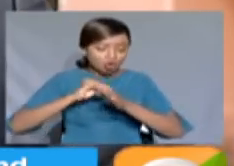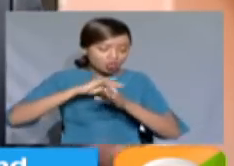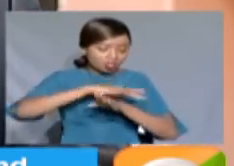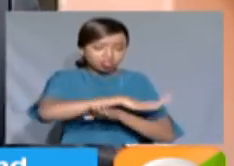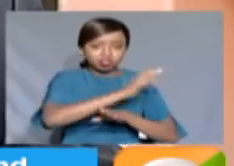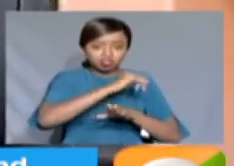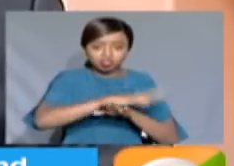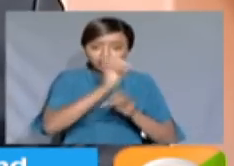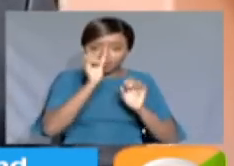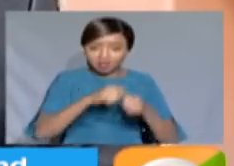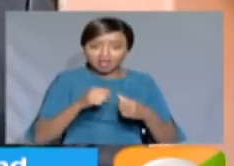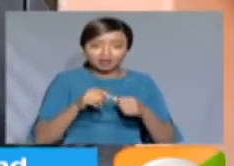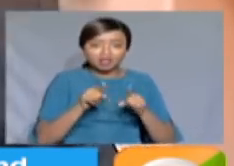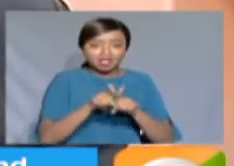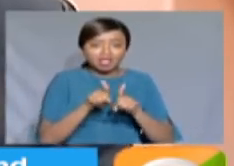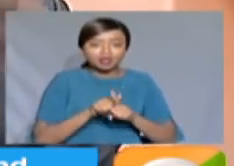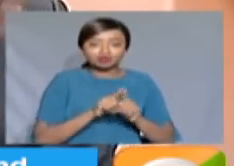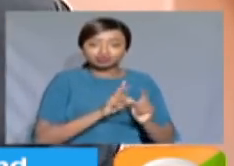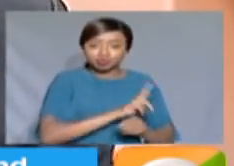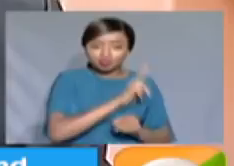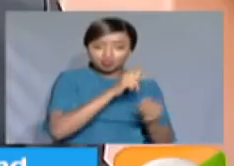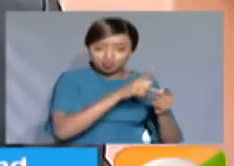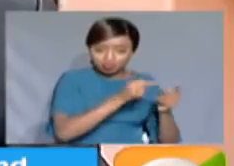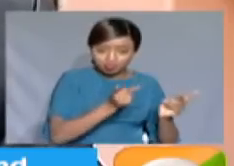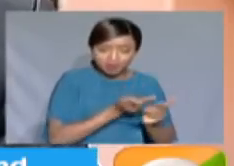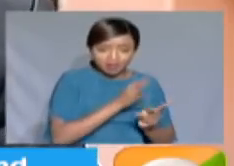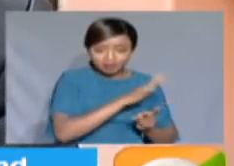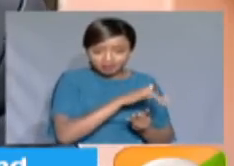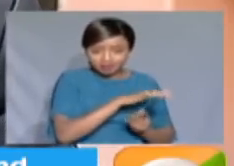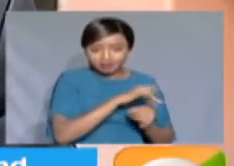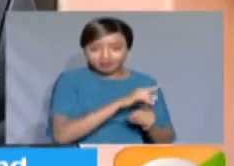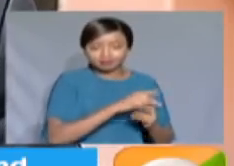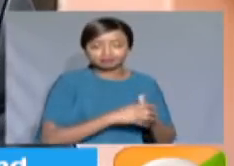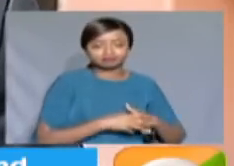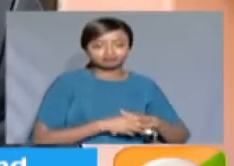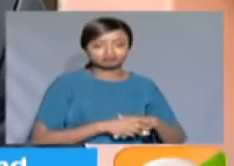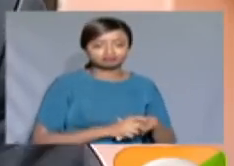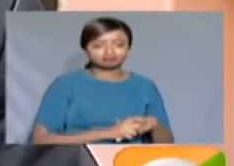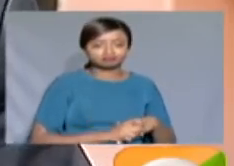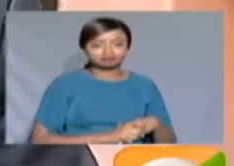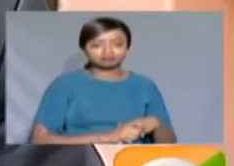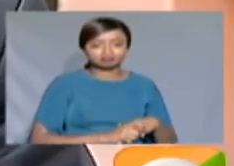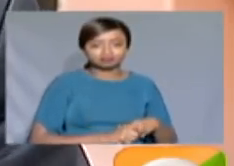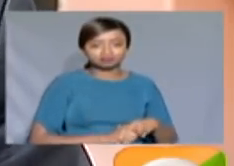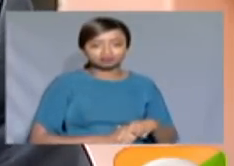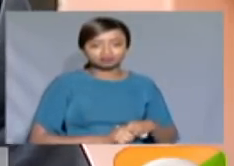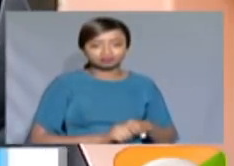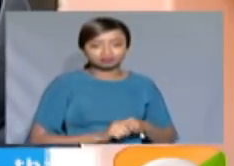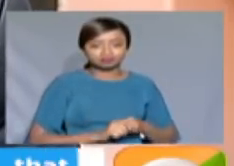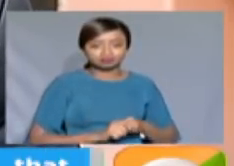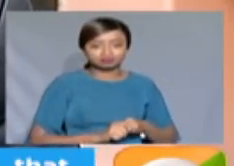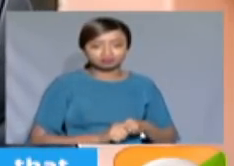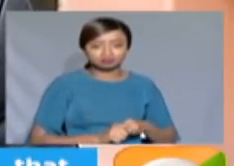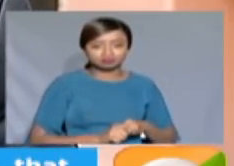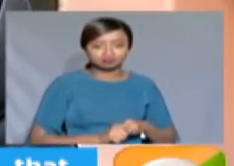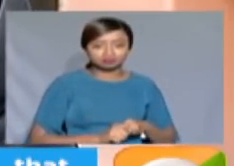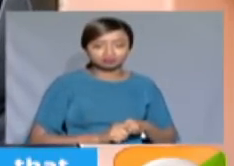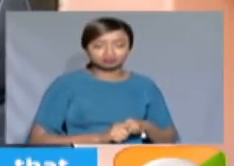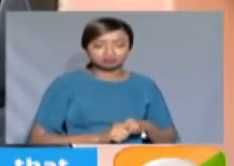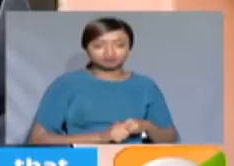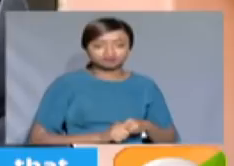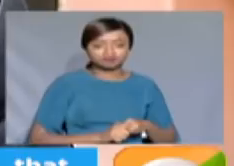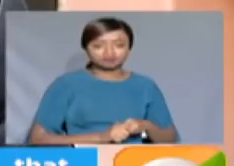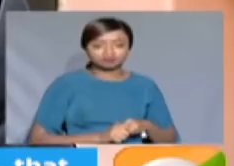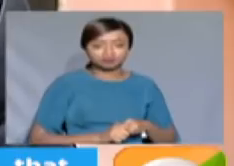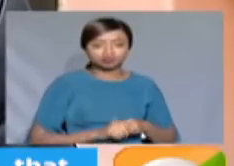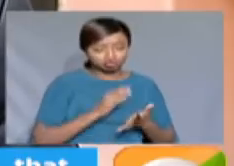as and the Uhuru Highway and also the other roads that actually joins the Uhuru Highway. So it has always been part of our investment. It is part